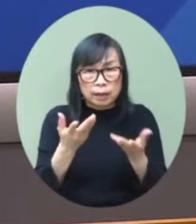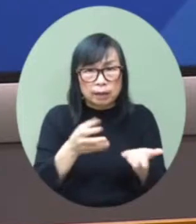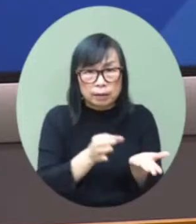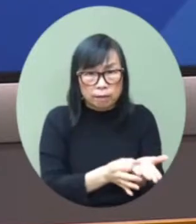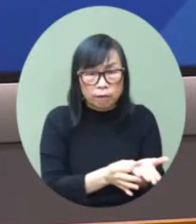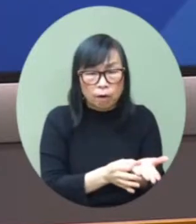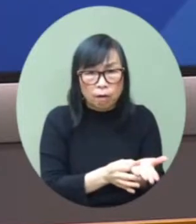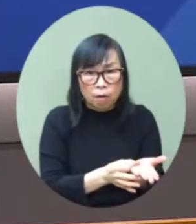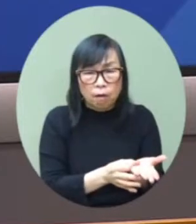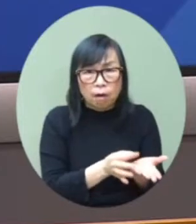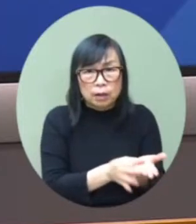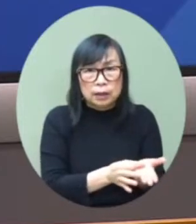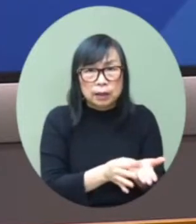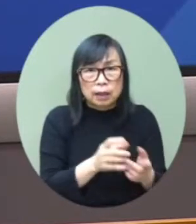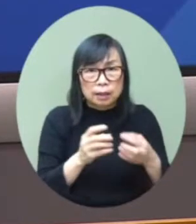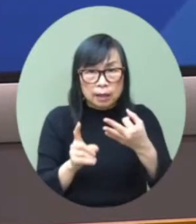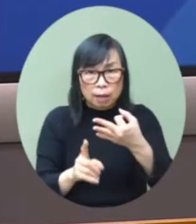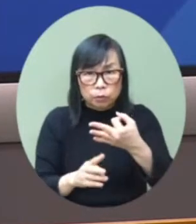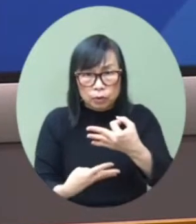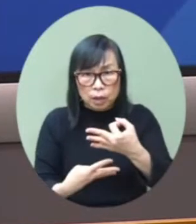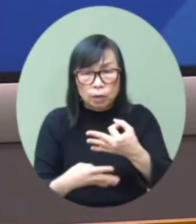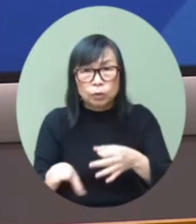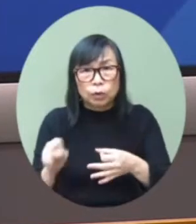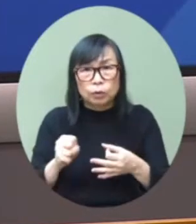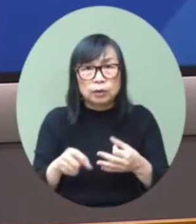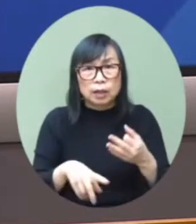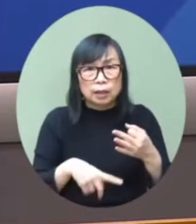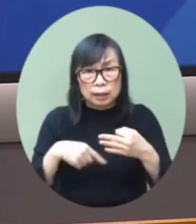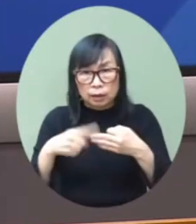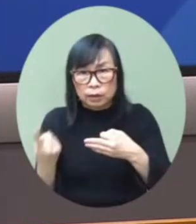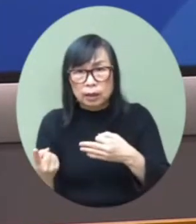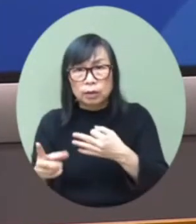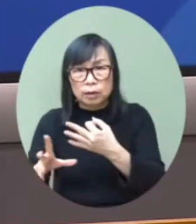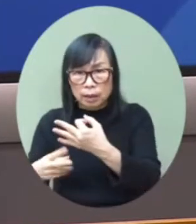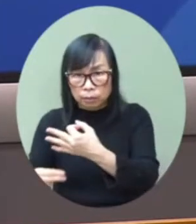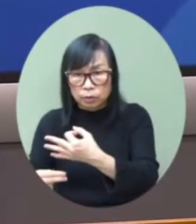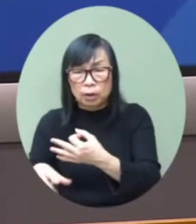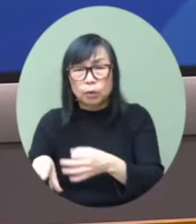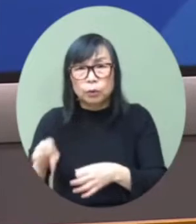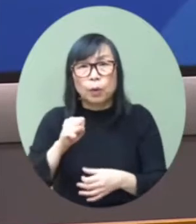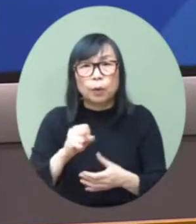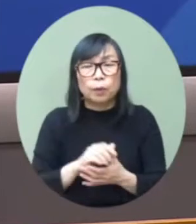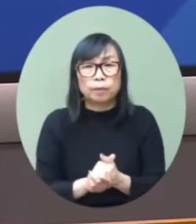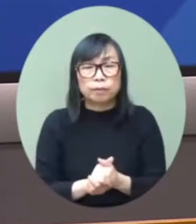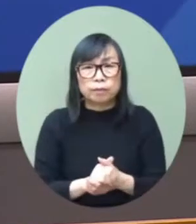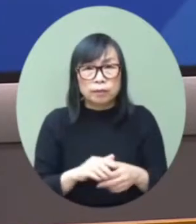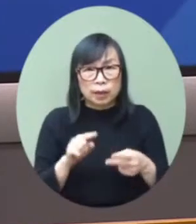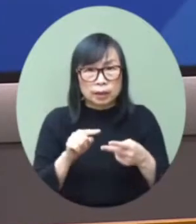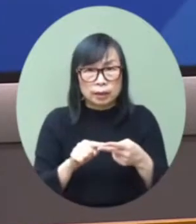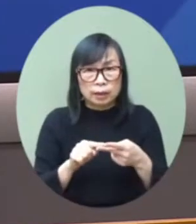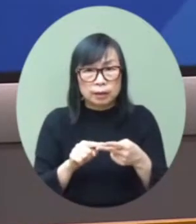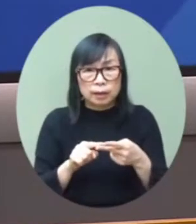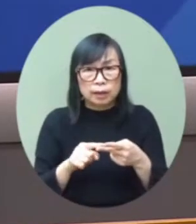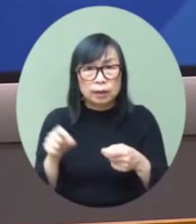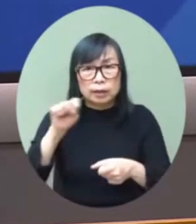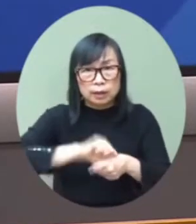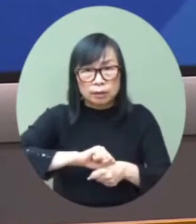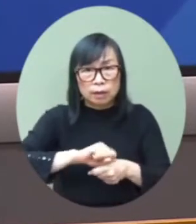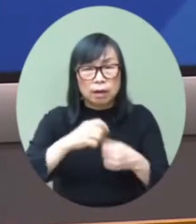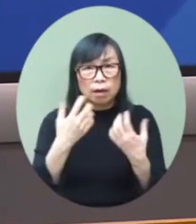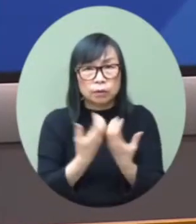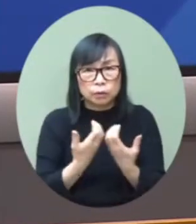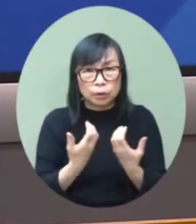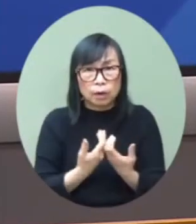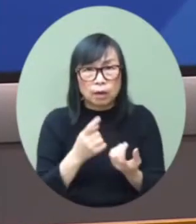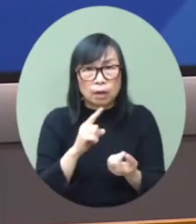uh, and other organizations, and they'll be in use since 4th and the 7th of March, respectively.